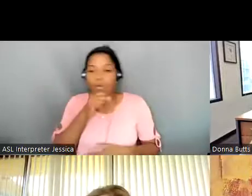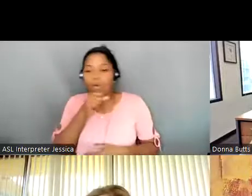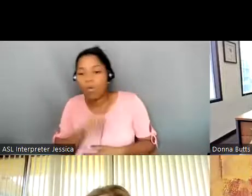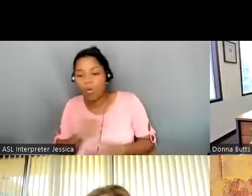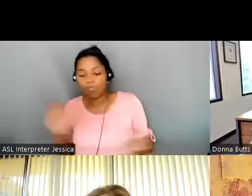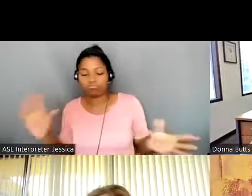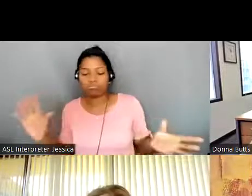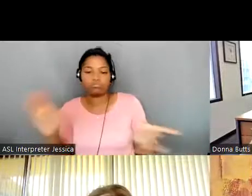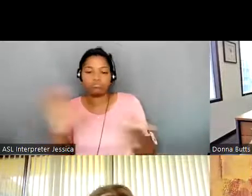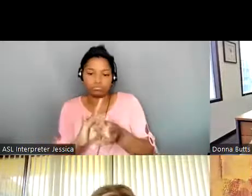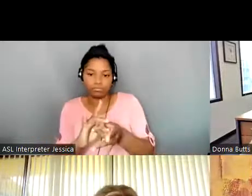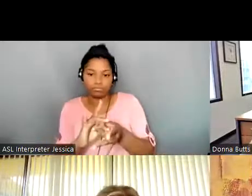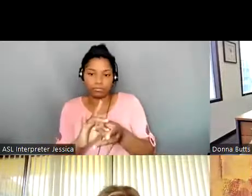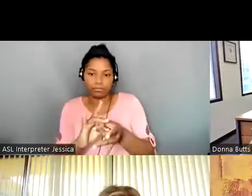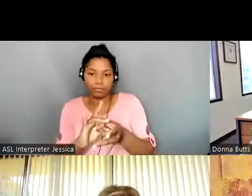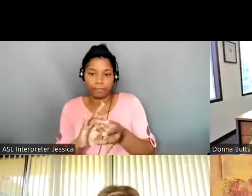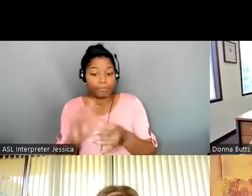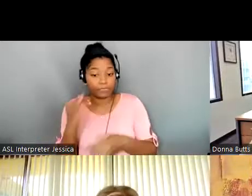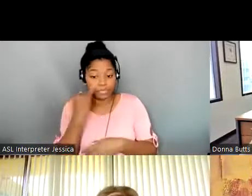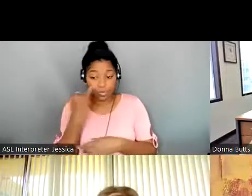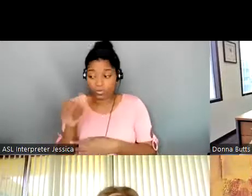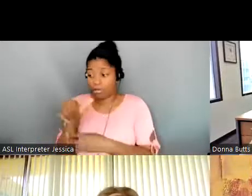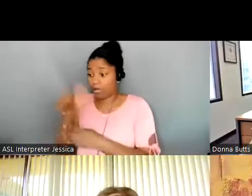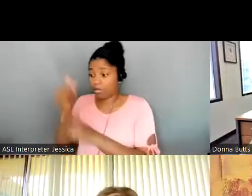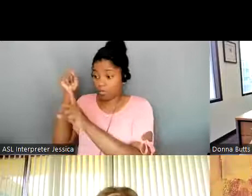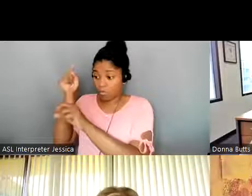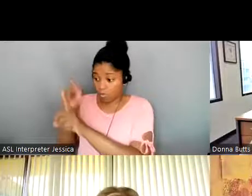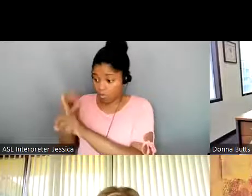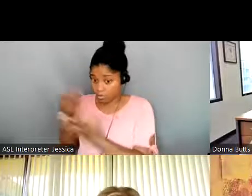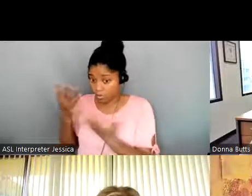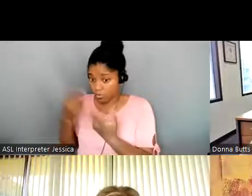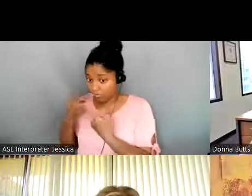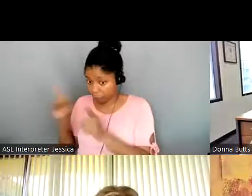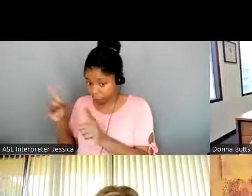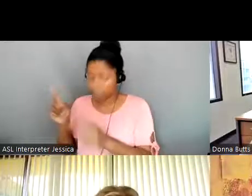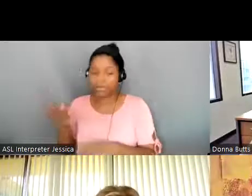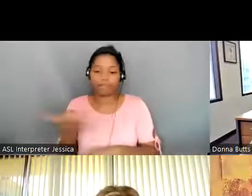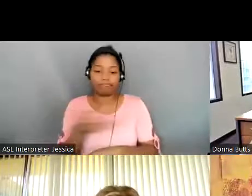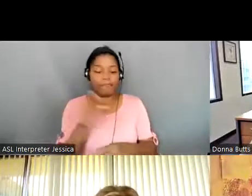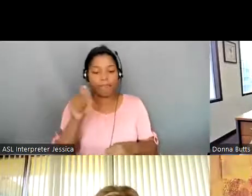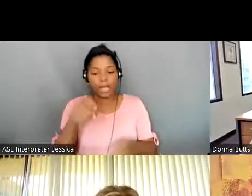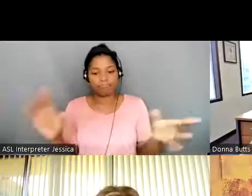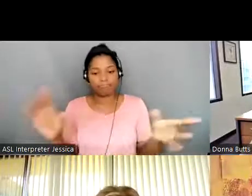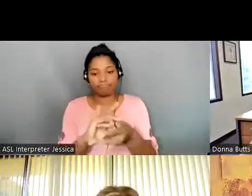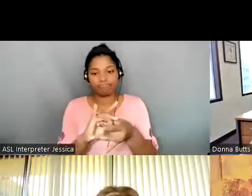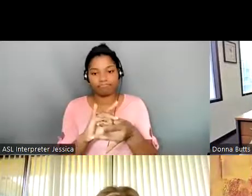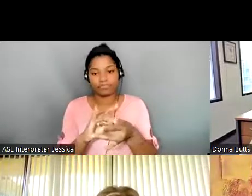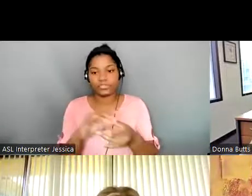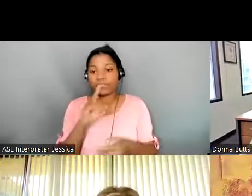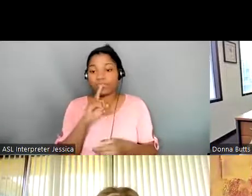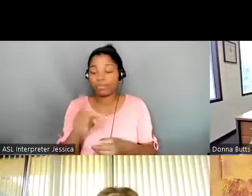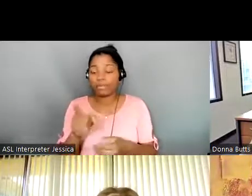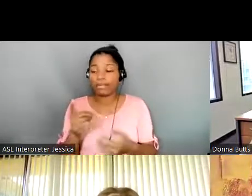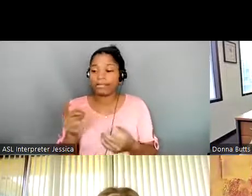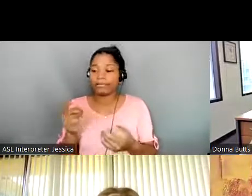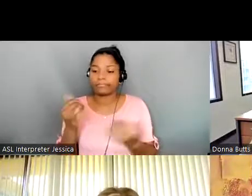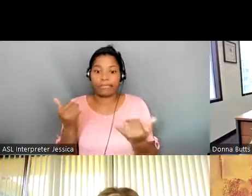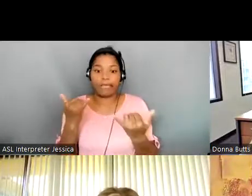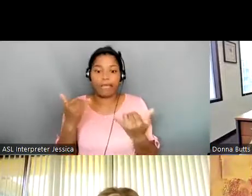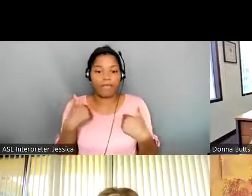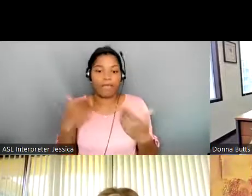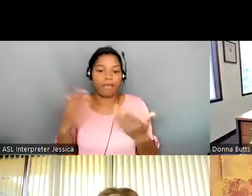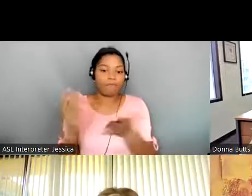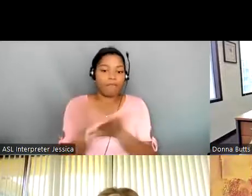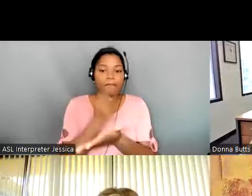you're going to achieve these other goals. And so that gives us and the practitioners an implicit opportunity